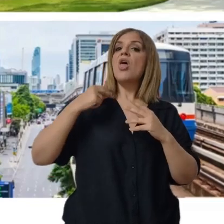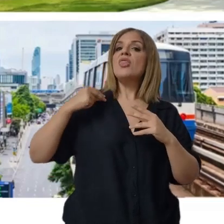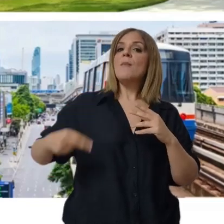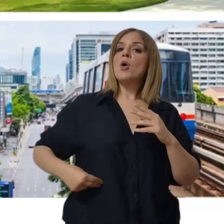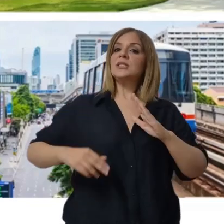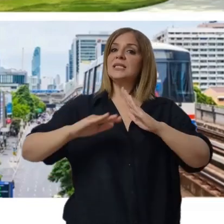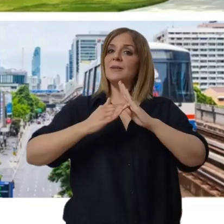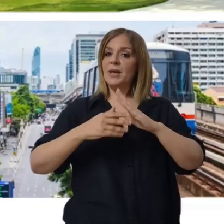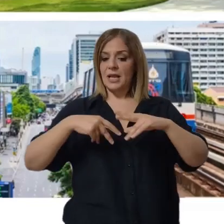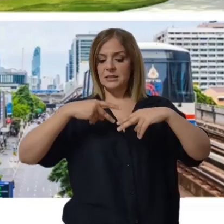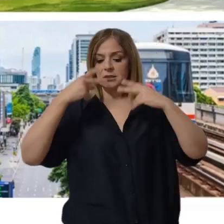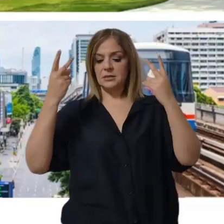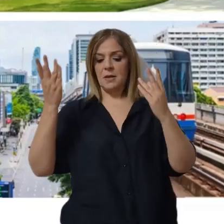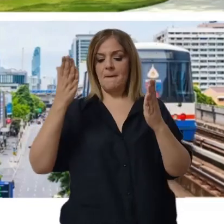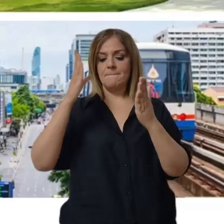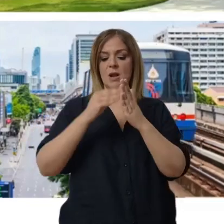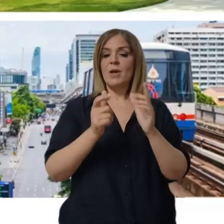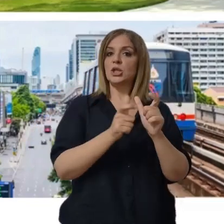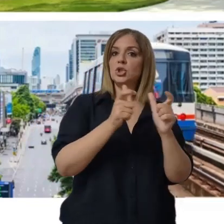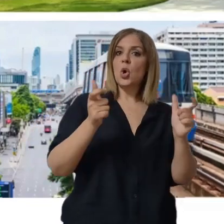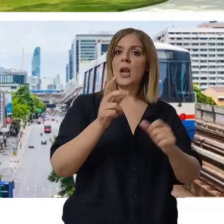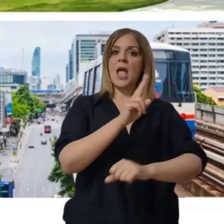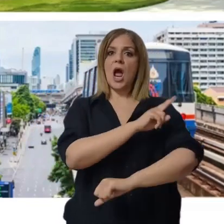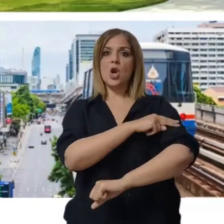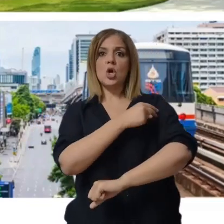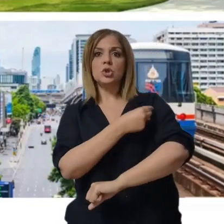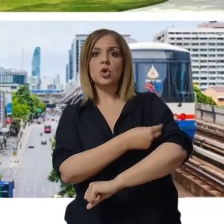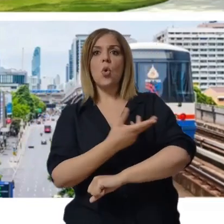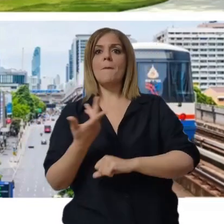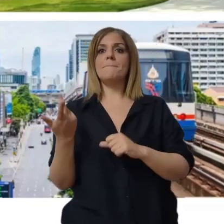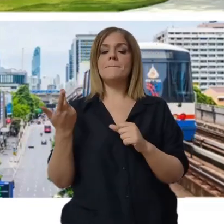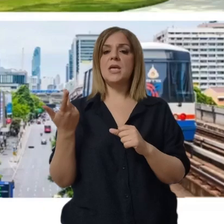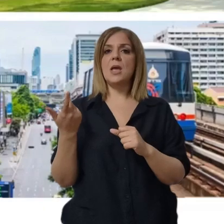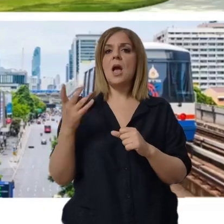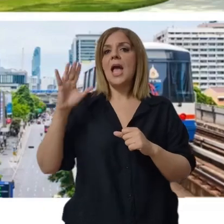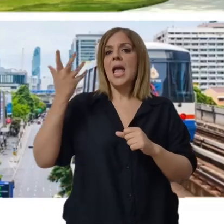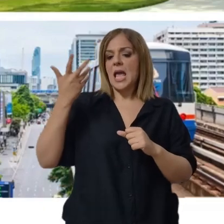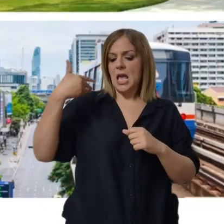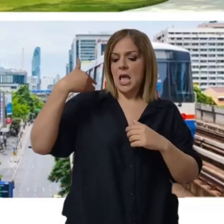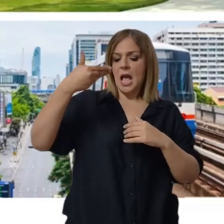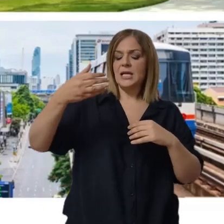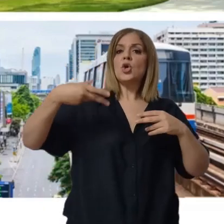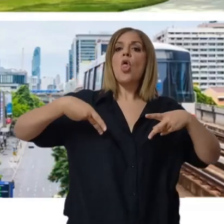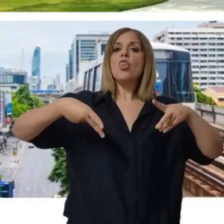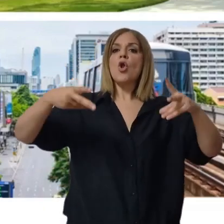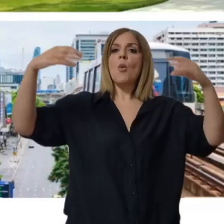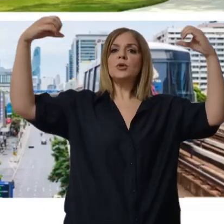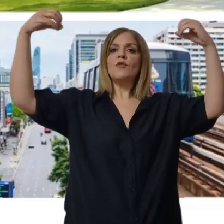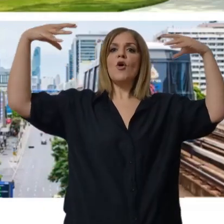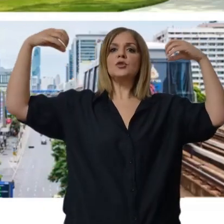services, for example, in schools, hospitals, or street lighting.